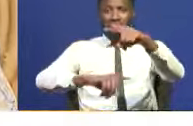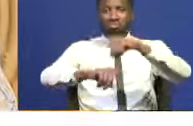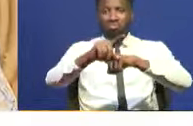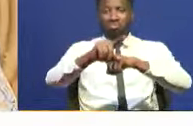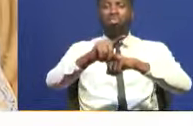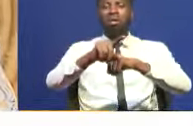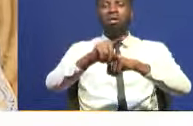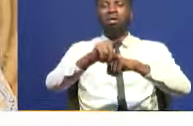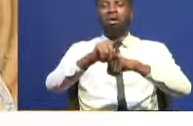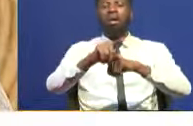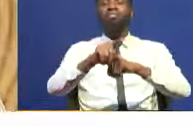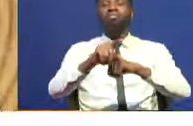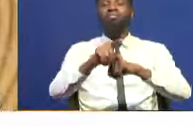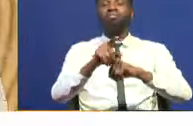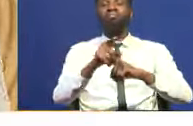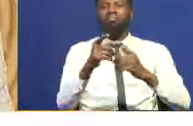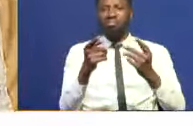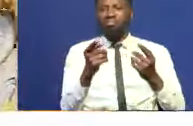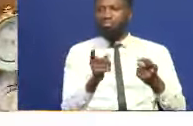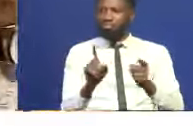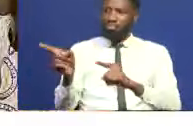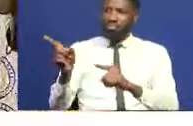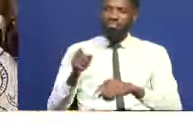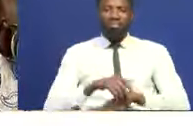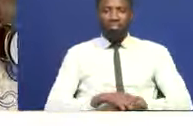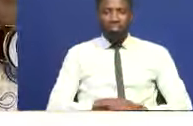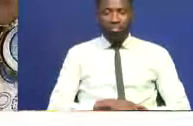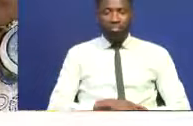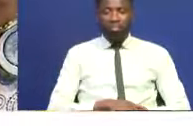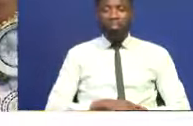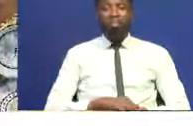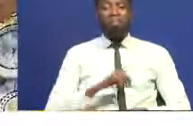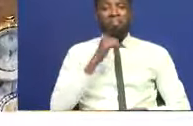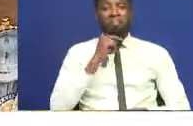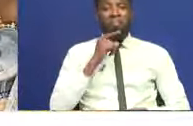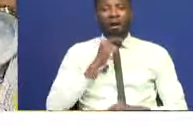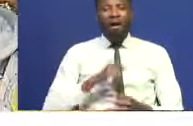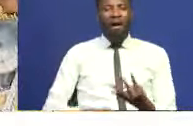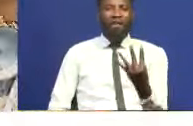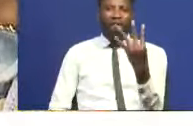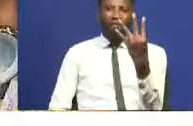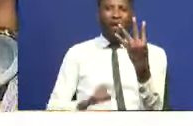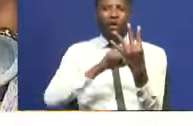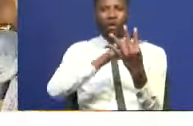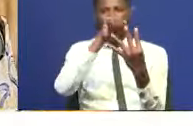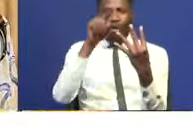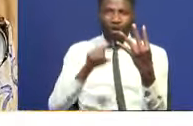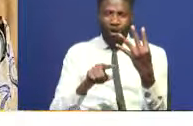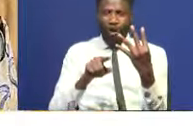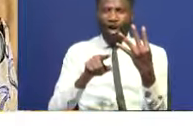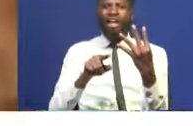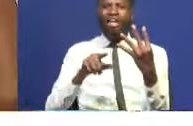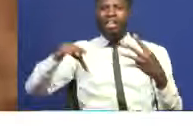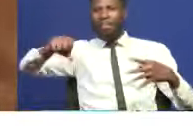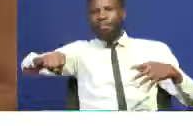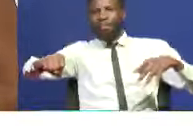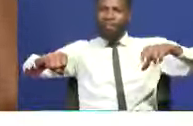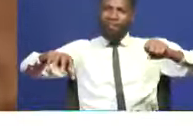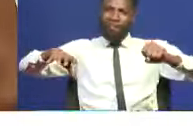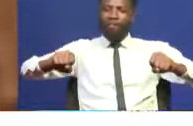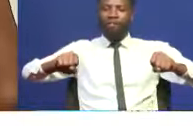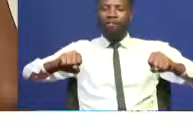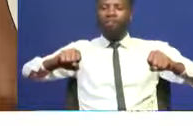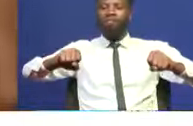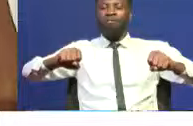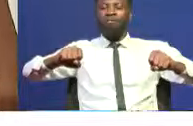And then I was grabbed by about 4 men And they lifted me up so fast. The day I